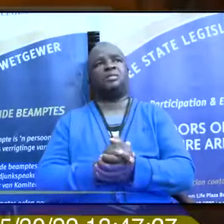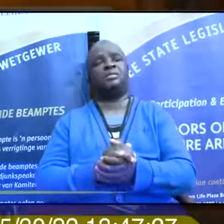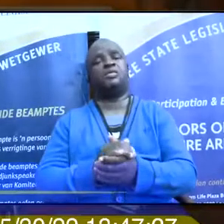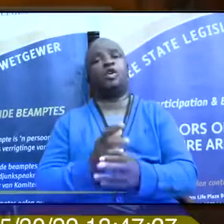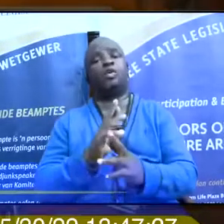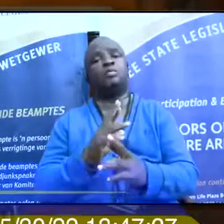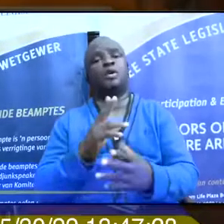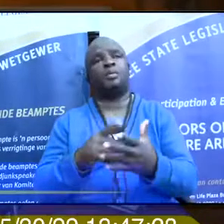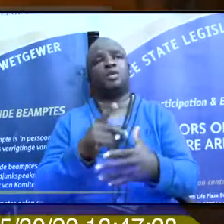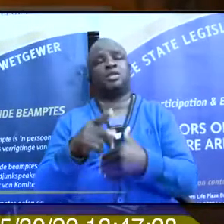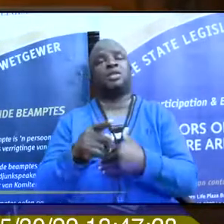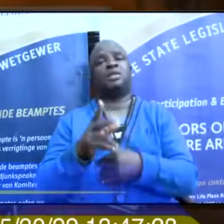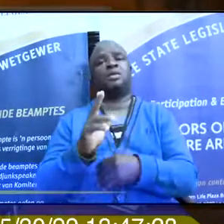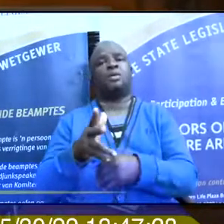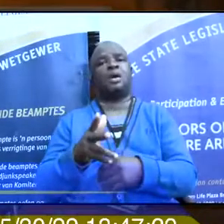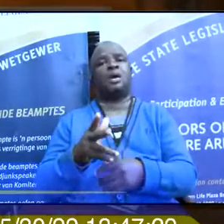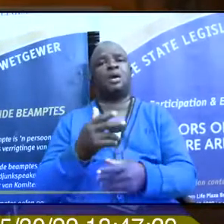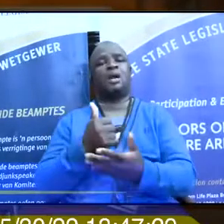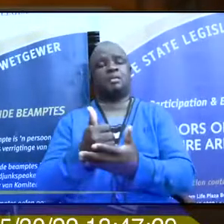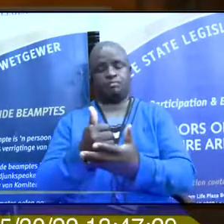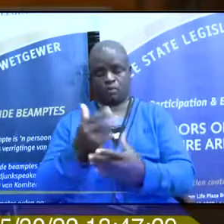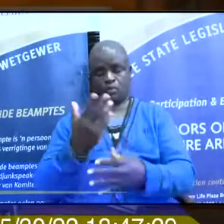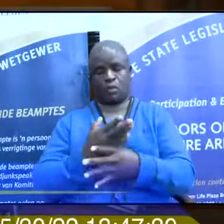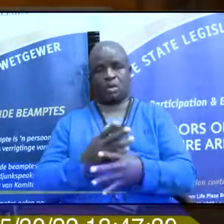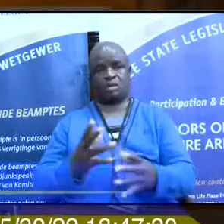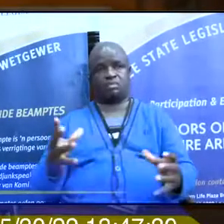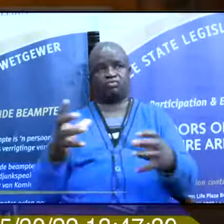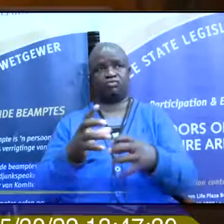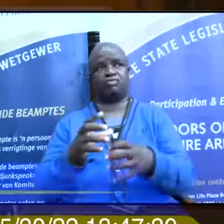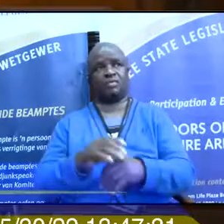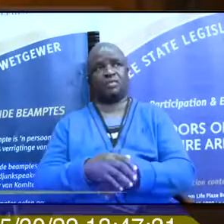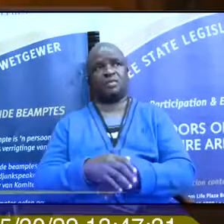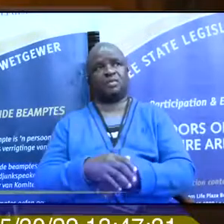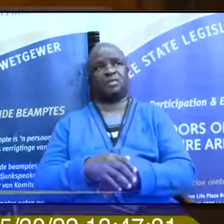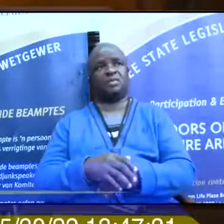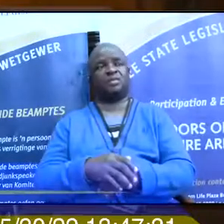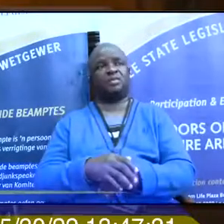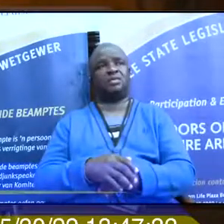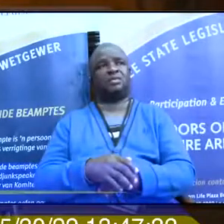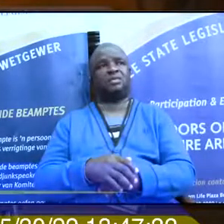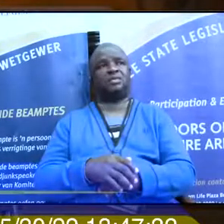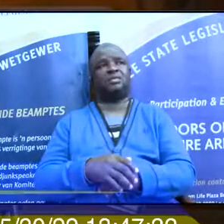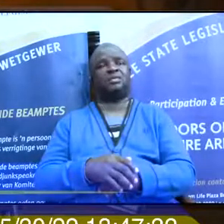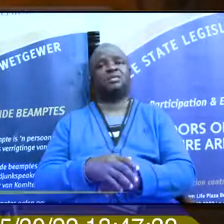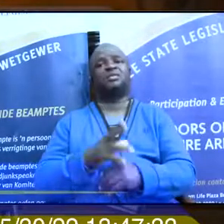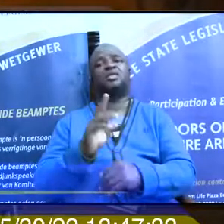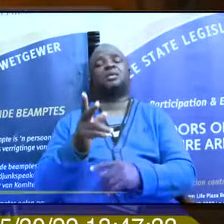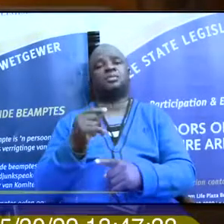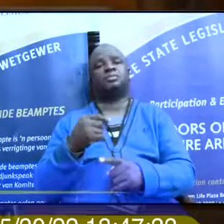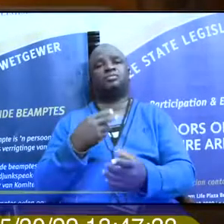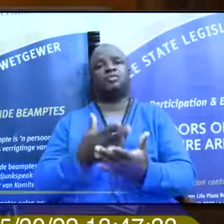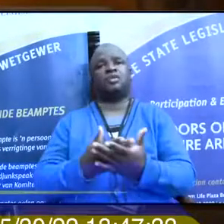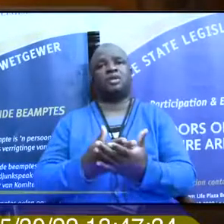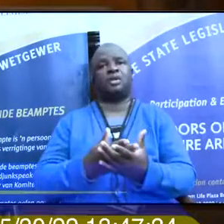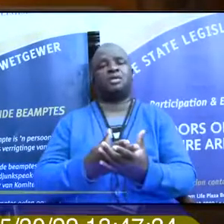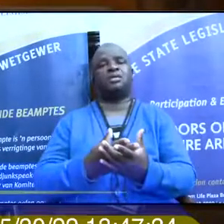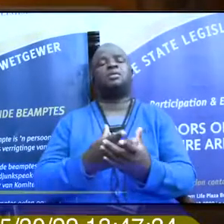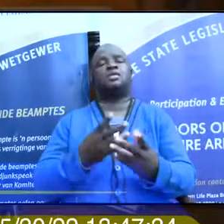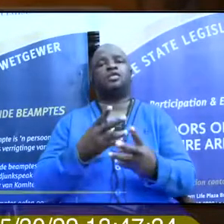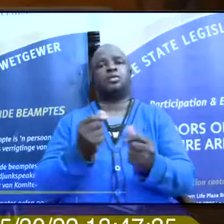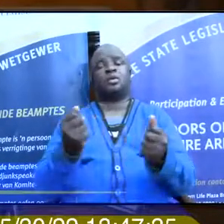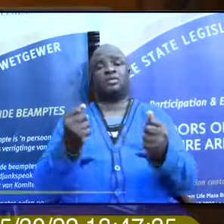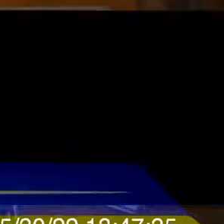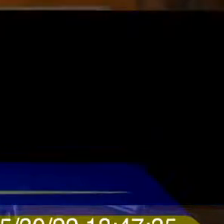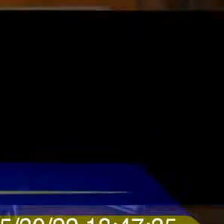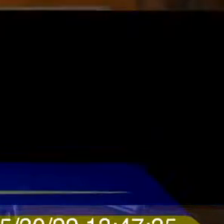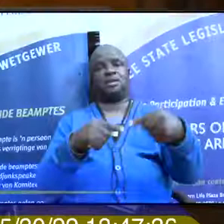project will bring workers together and we here we you will be able yet to confront challenges that